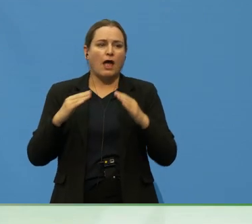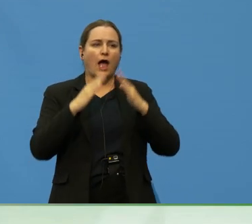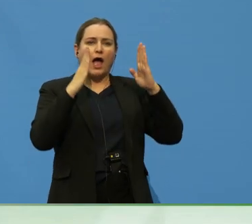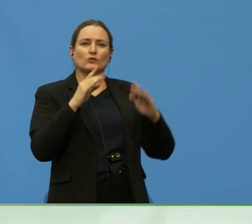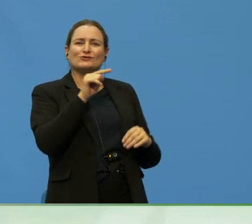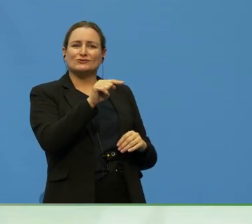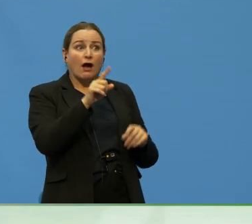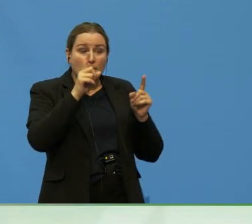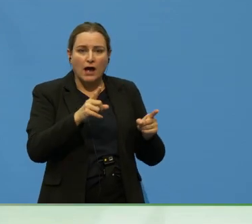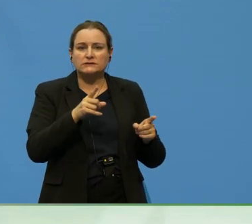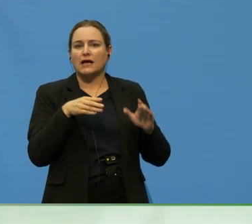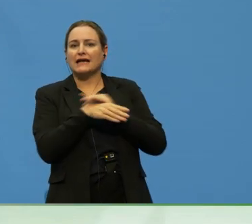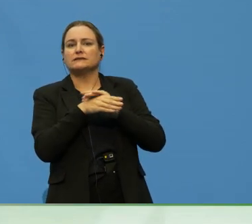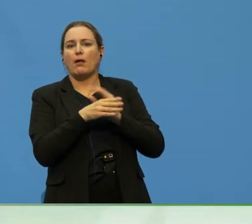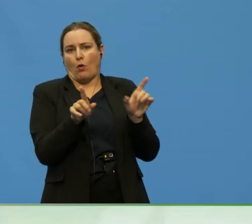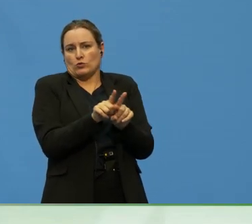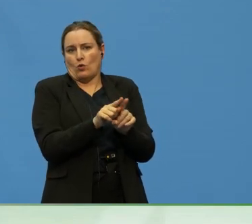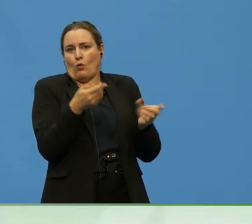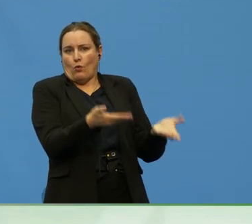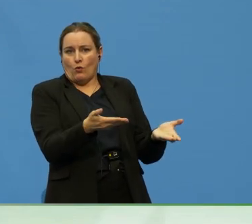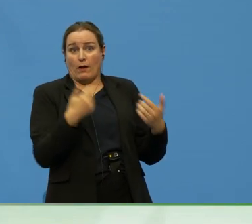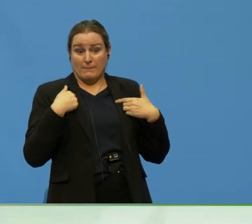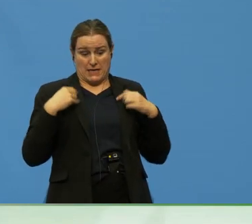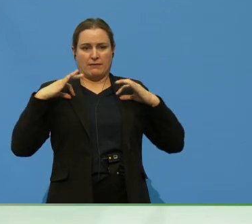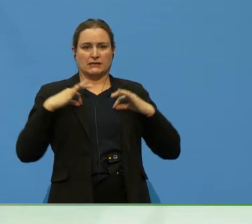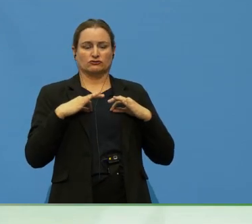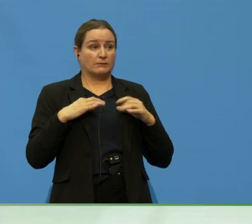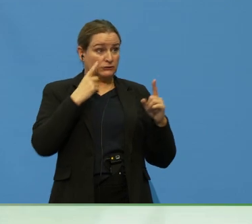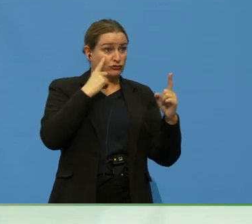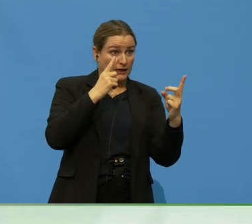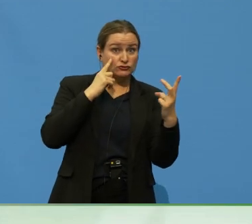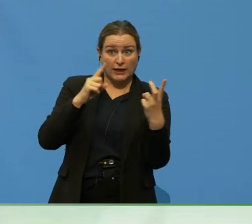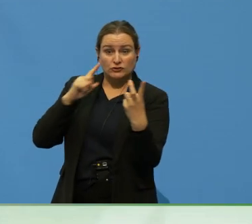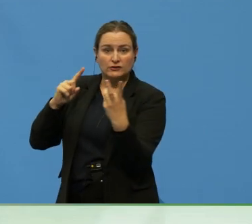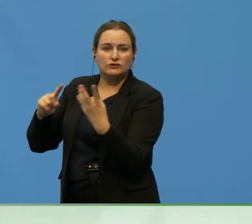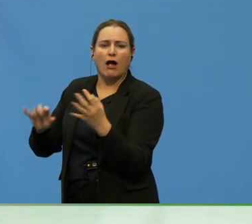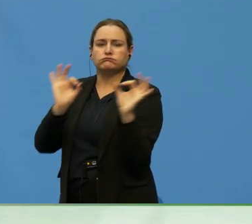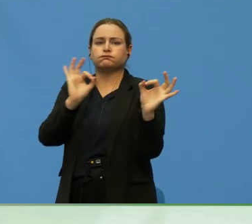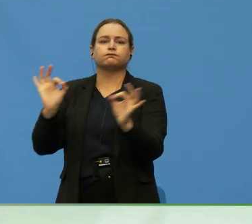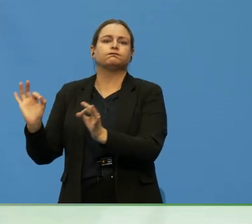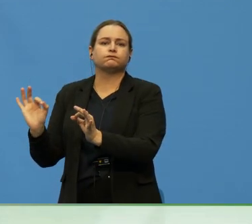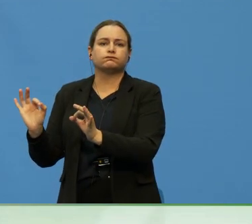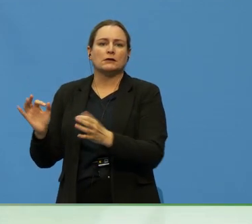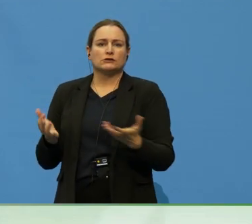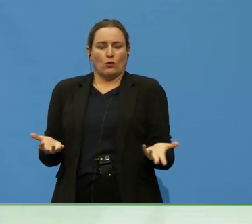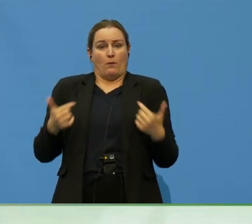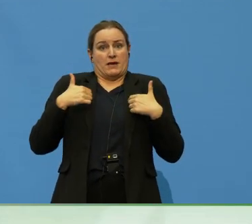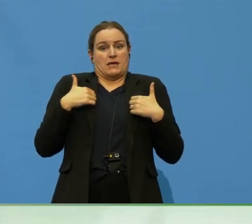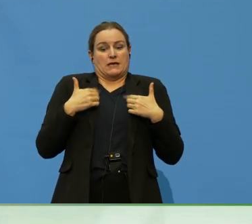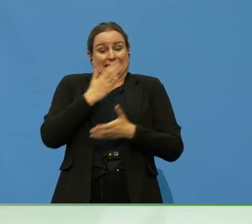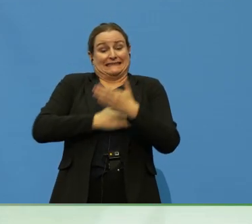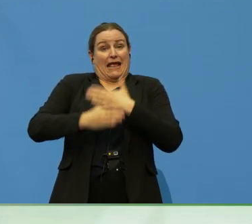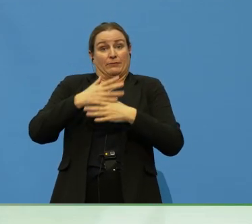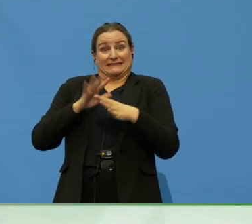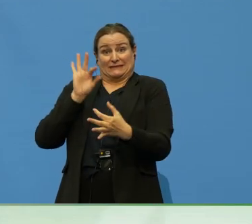accessible housing, and my job was to make sure the minister knew that. And like, in addition to doing the work, kind of the disability-specific work,